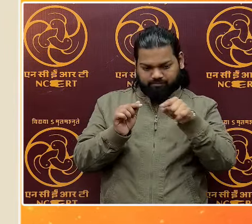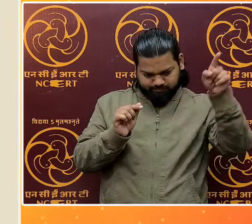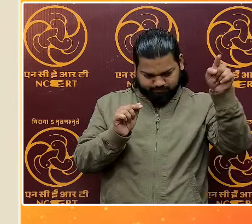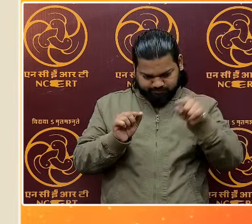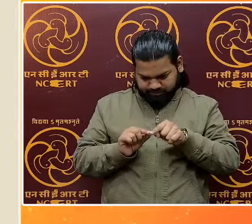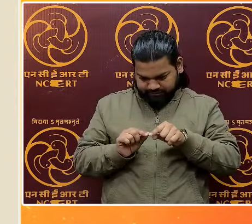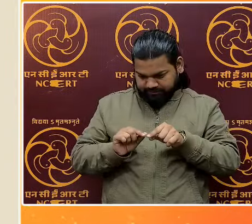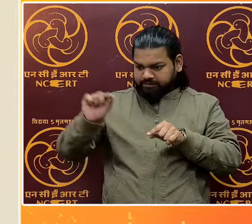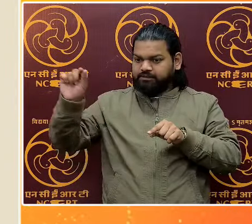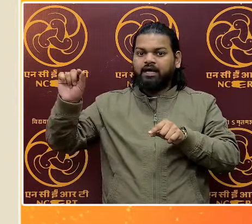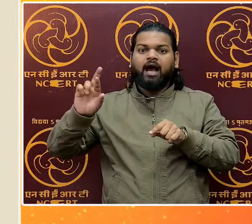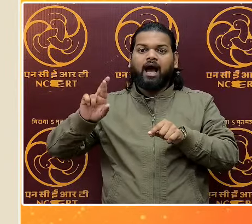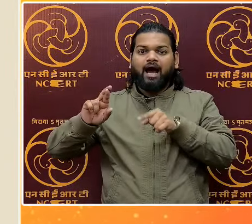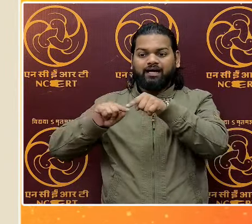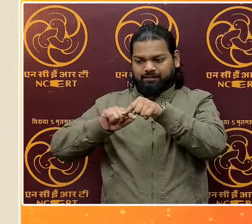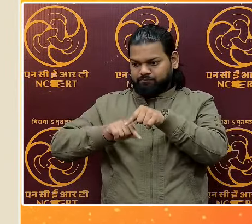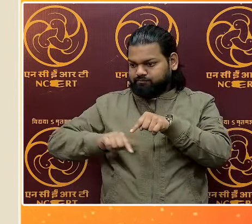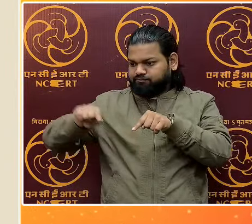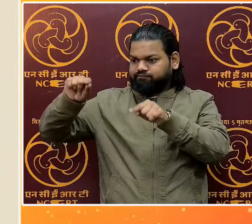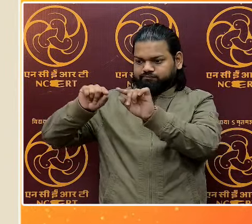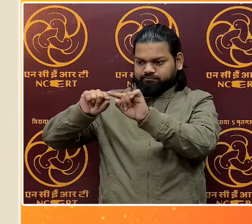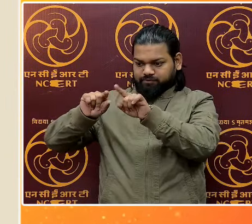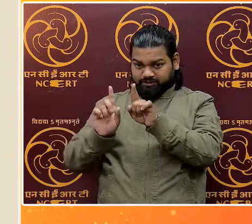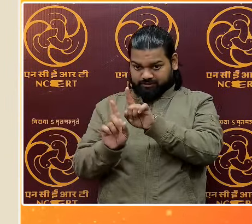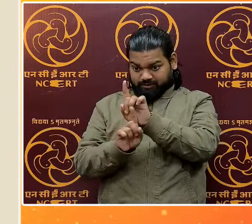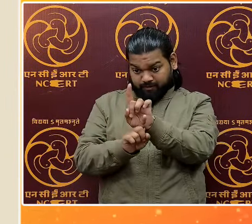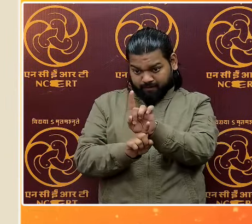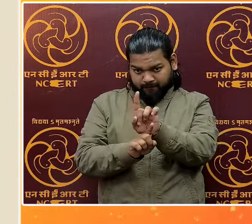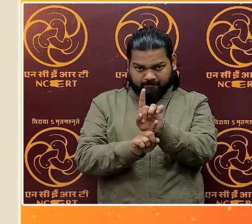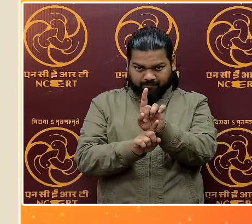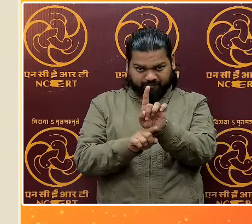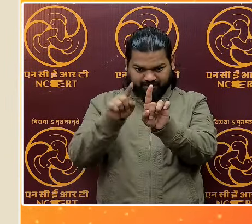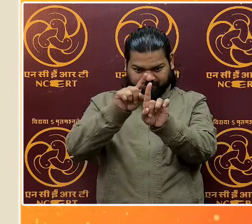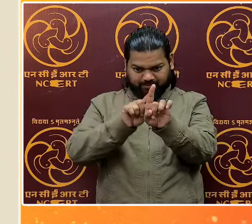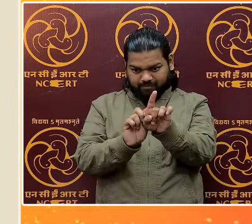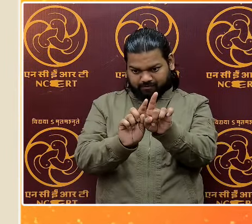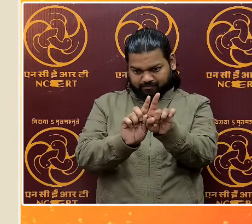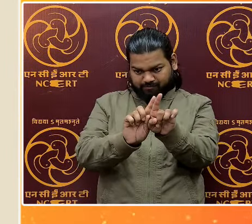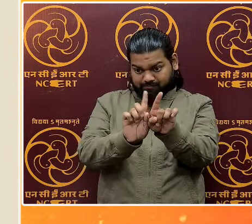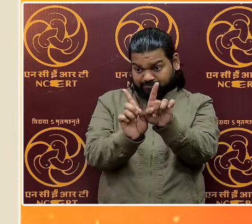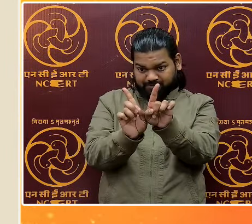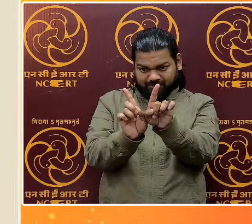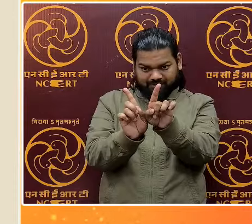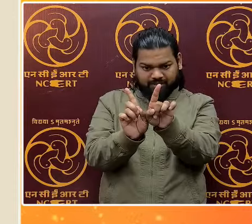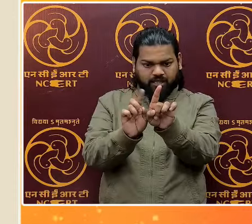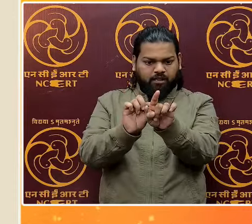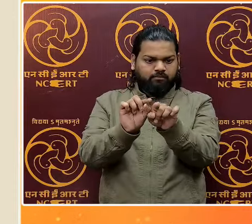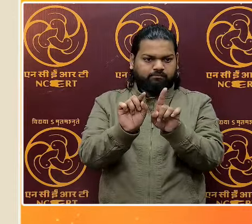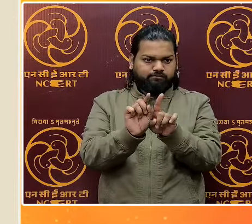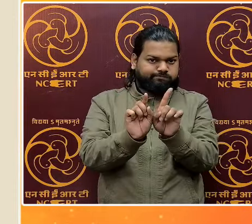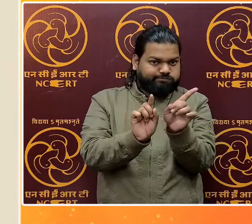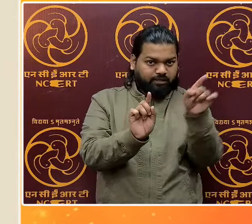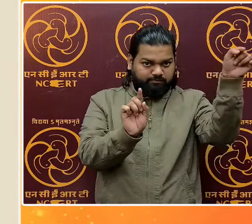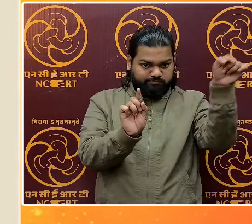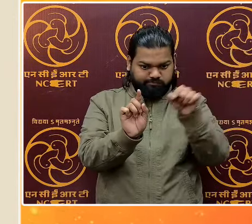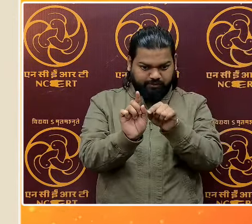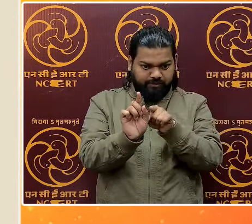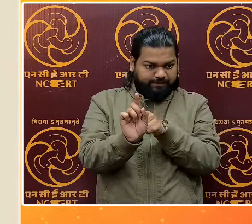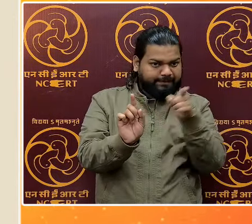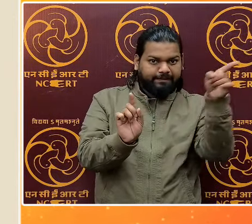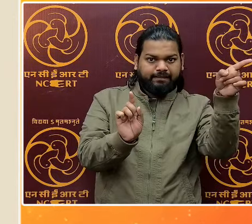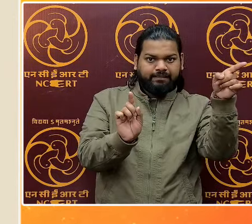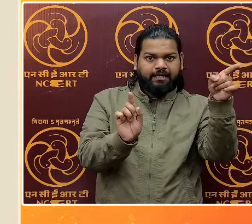angle of reflection is formed between the reflected ray and the normal ray. Okay, ma'am. So that's how